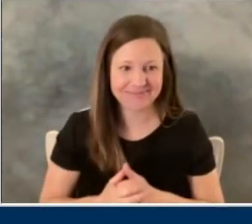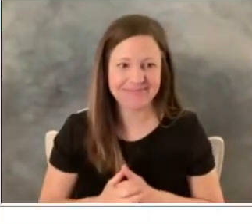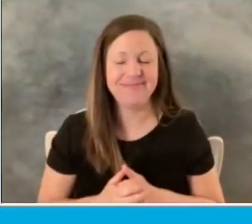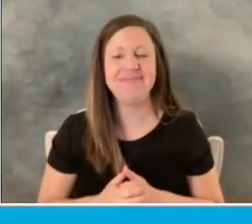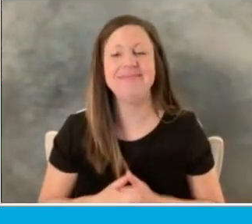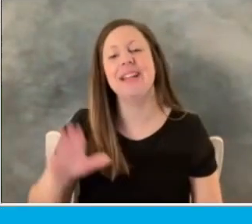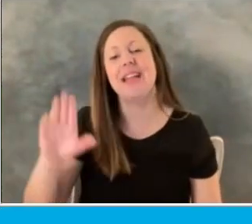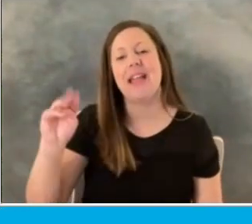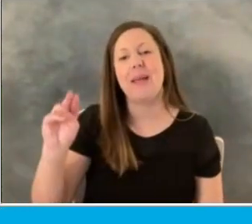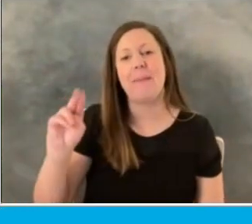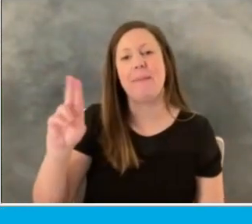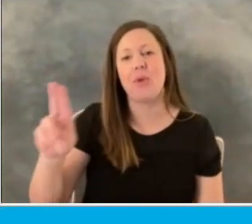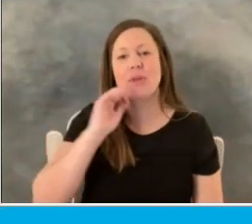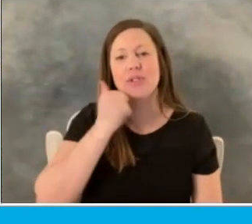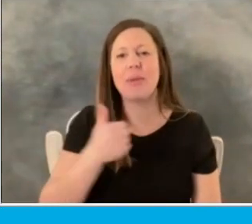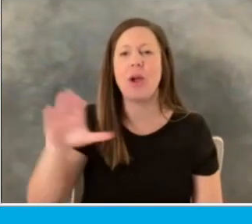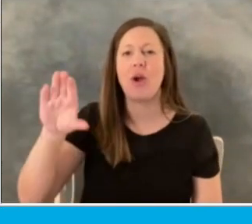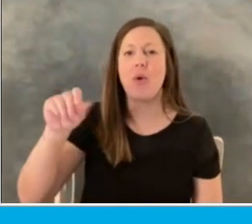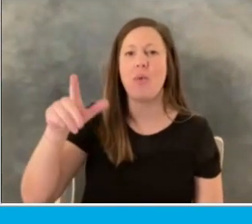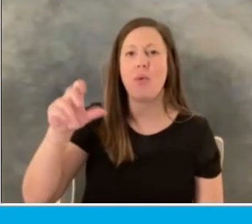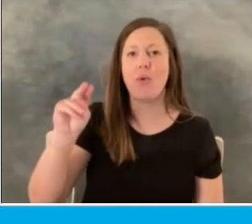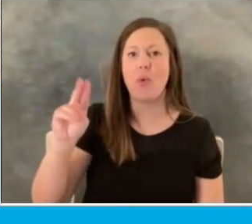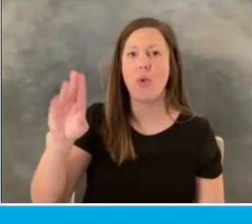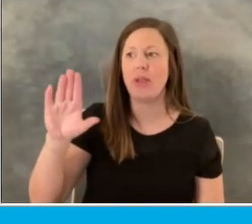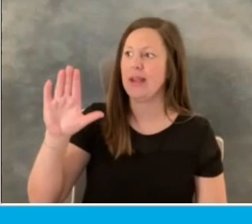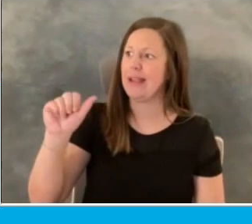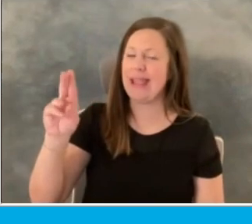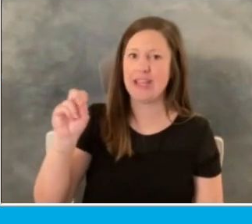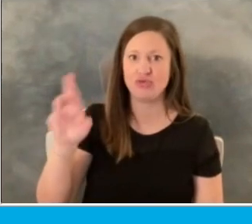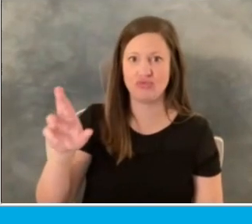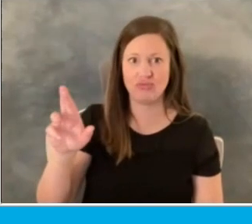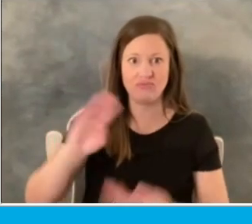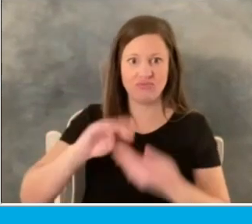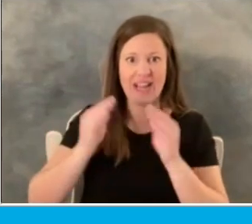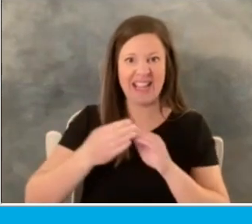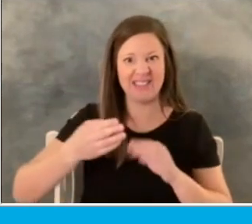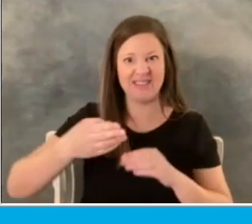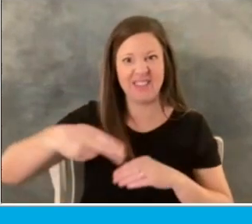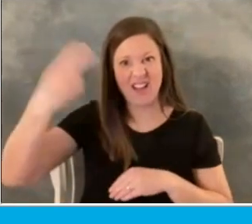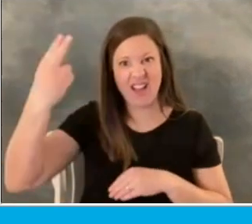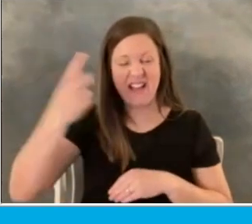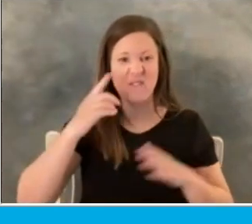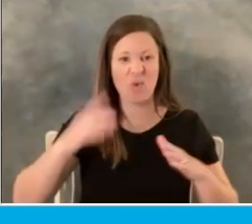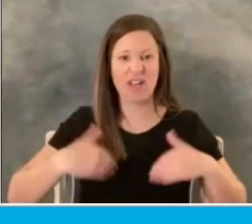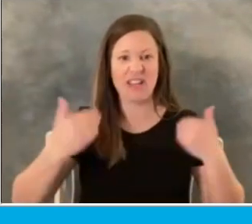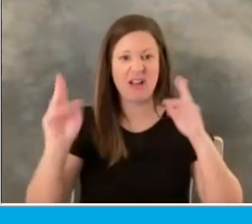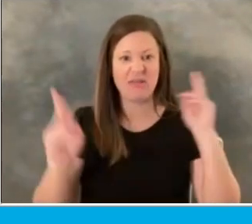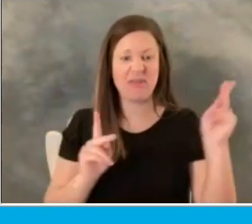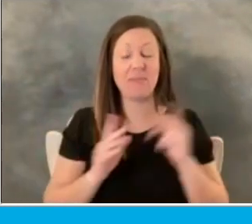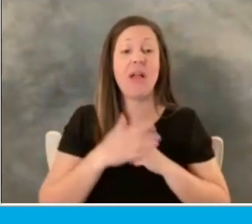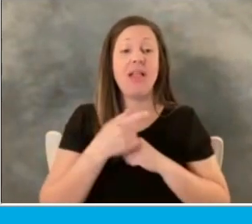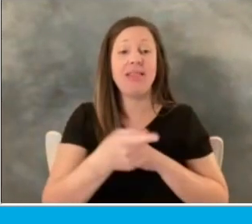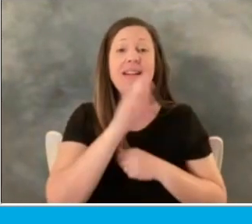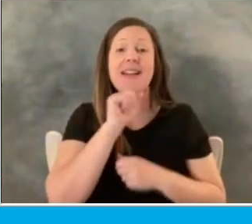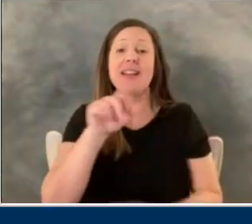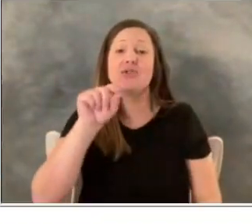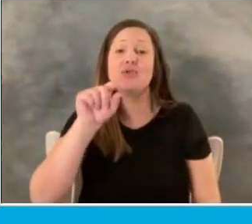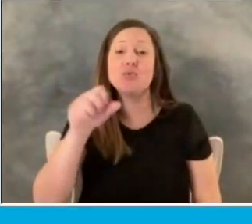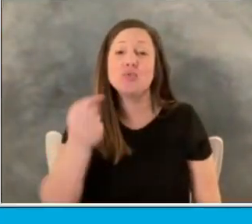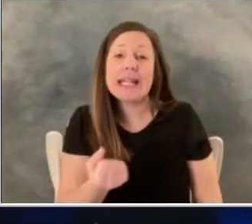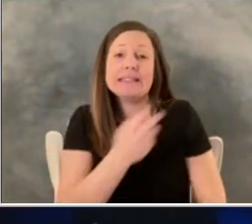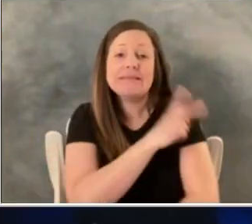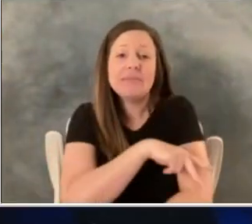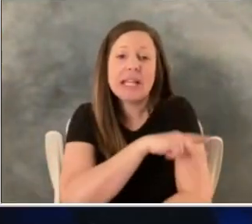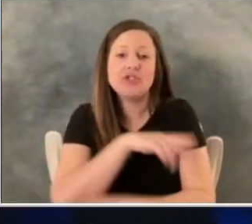Medical Update, colon cancer rates are rising in young people. A newly diagnosed patient in his 20s shares his battle.